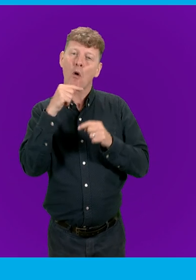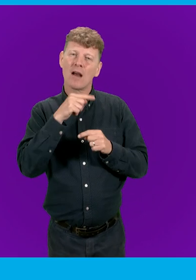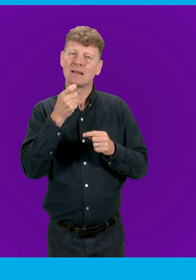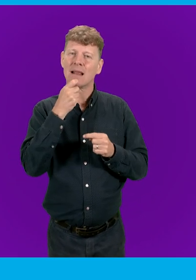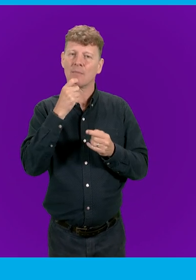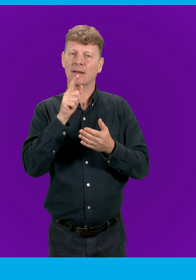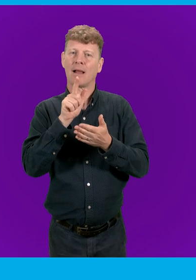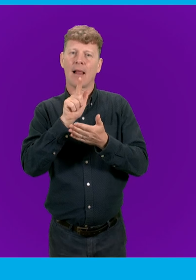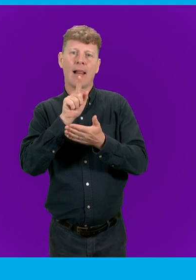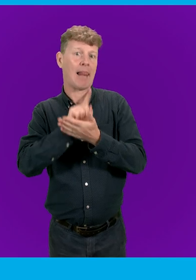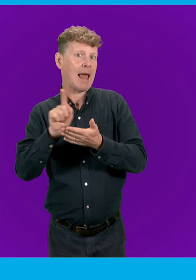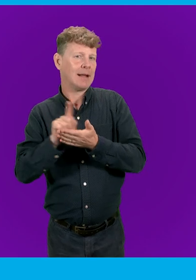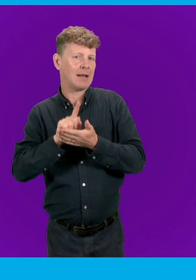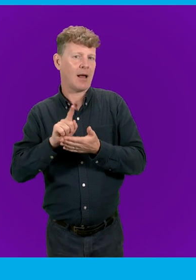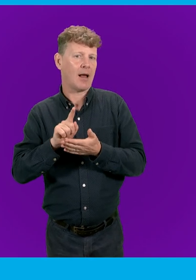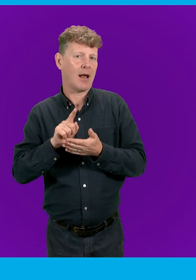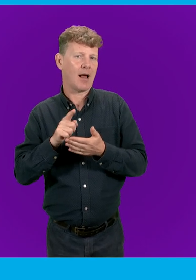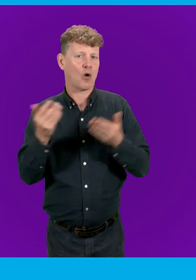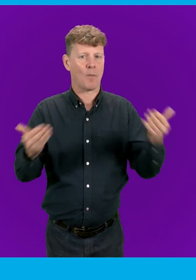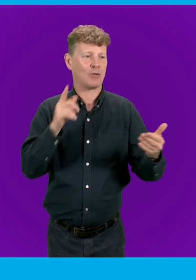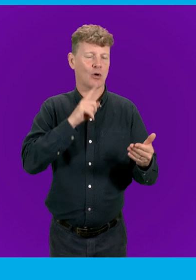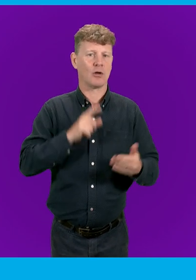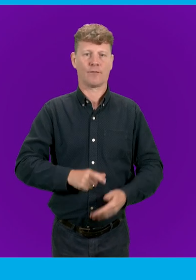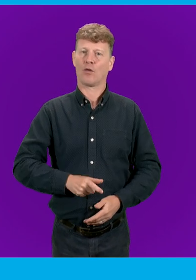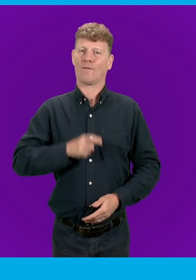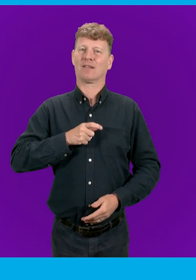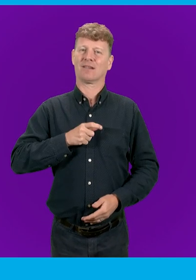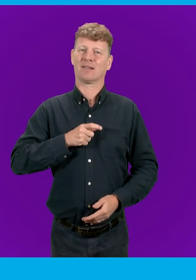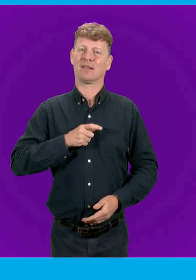than girls in kind of gaining the confidence